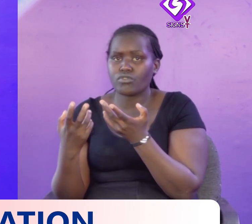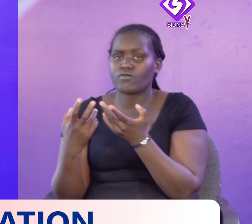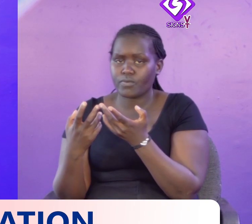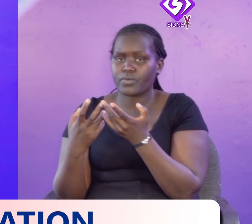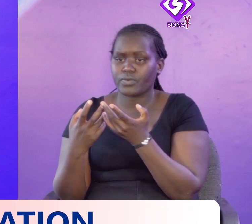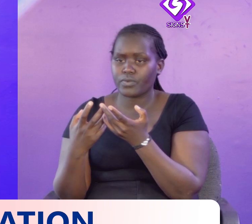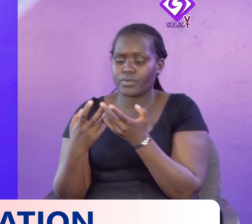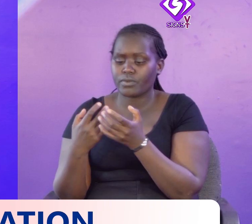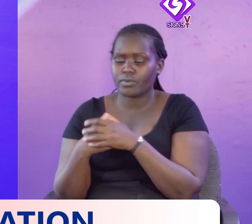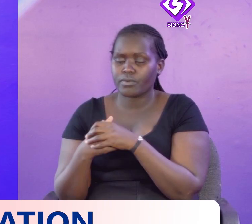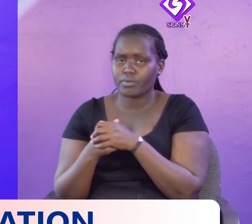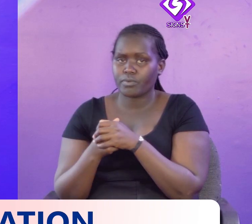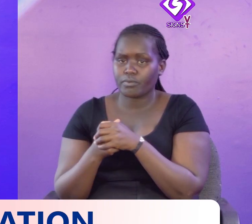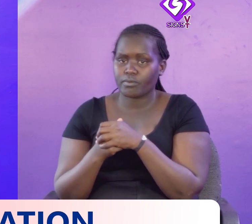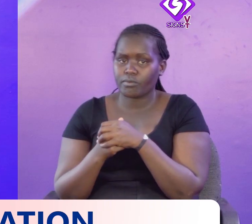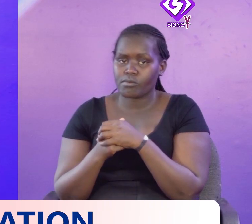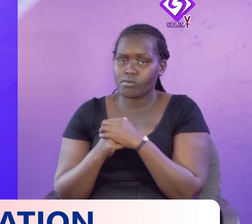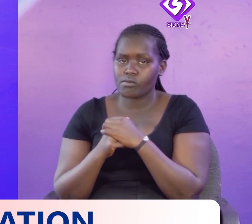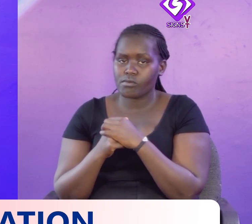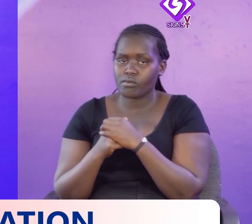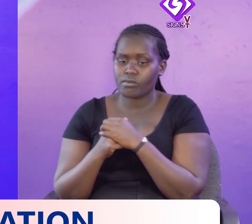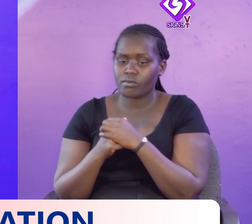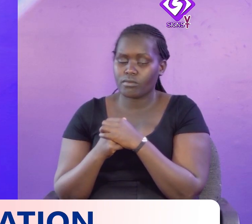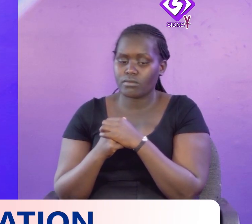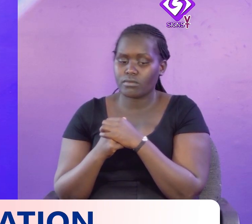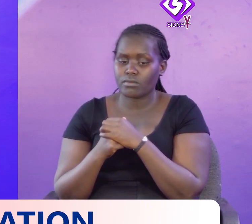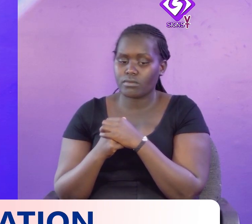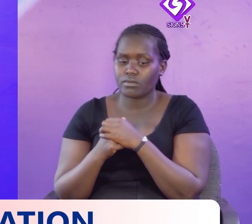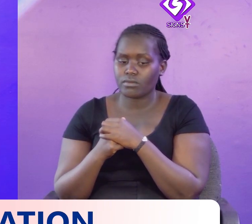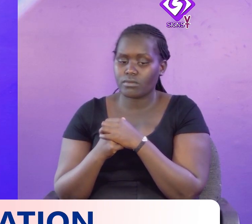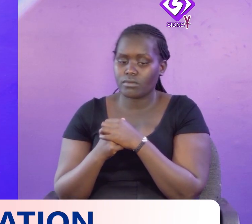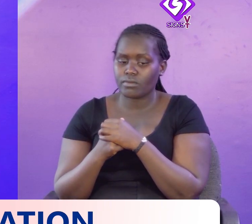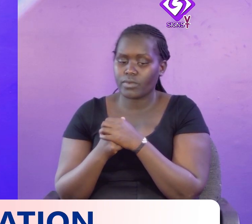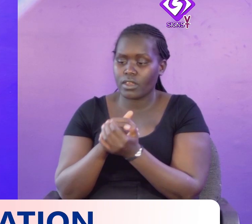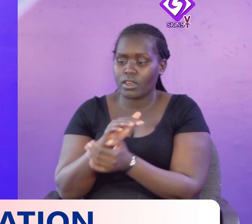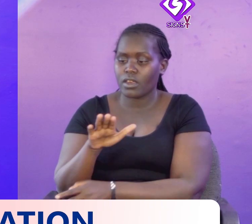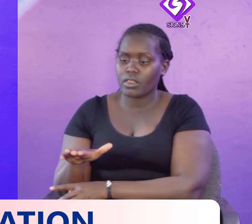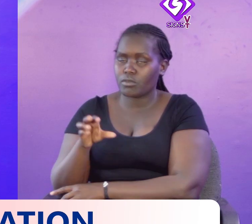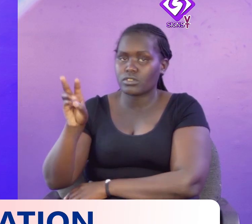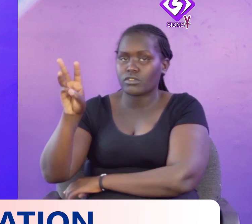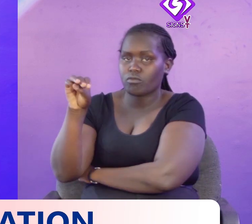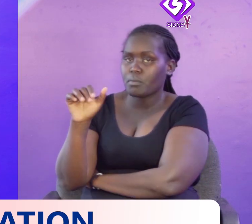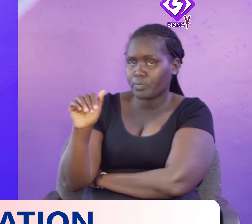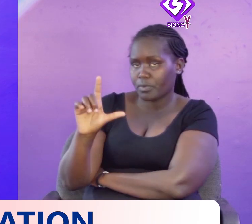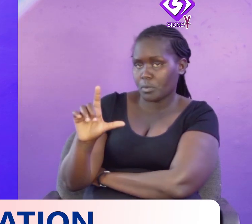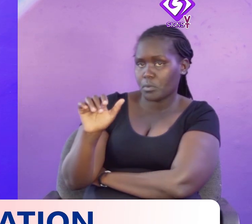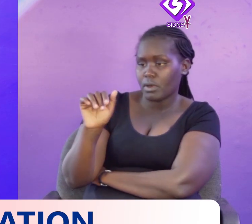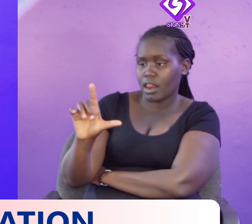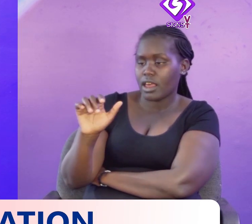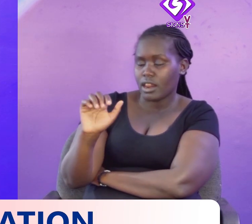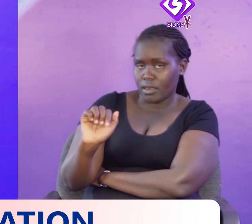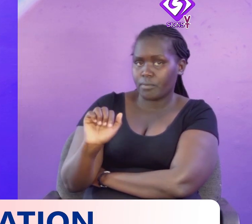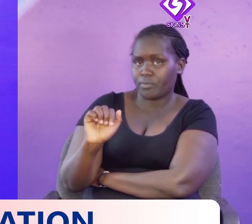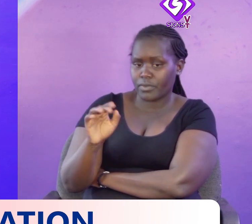united opposition spokesperson. Yes. And you know, the place of Malala, you know. By the way,